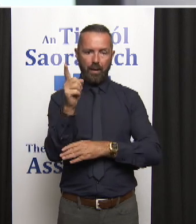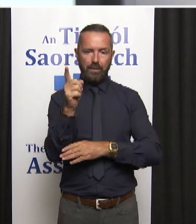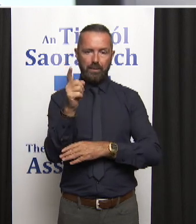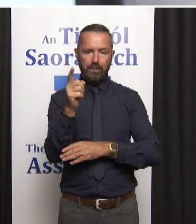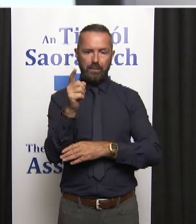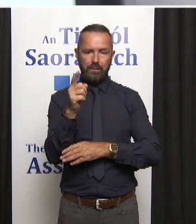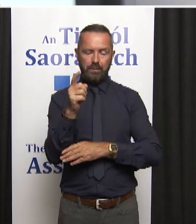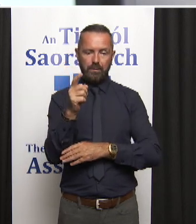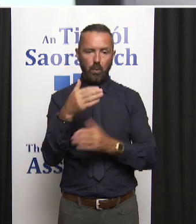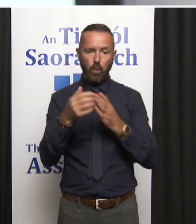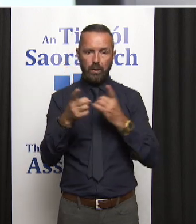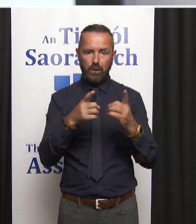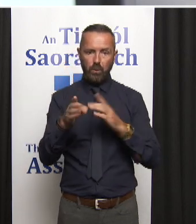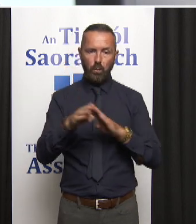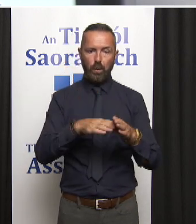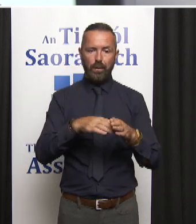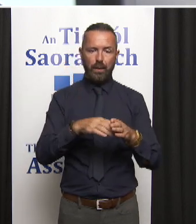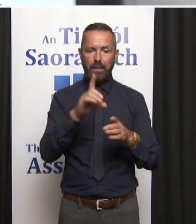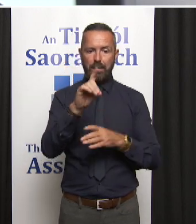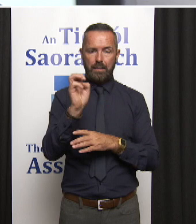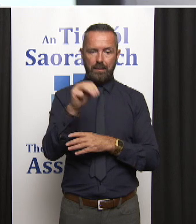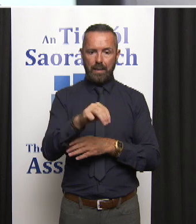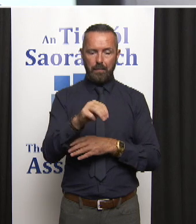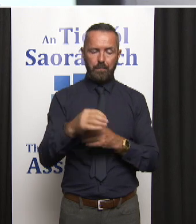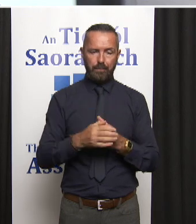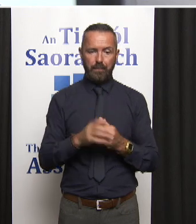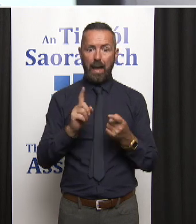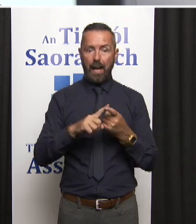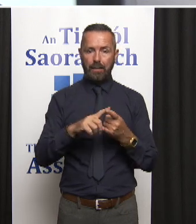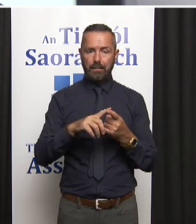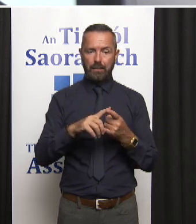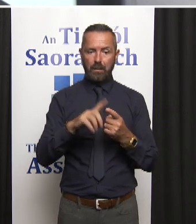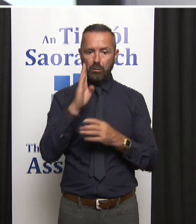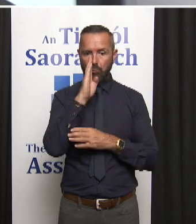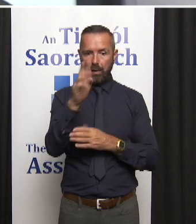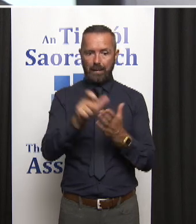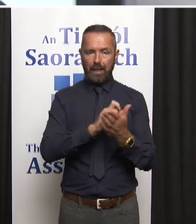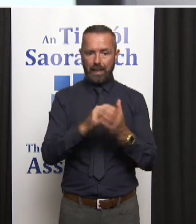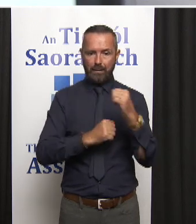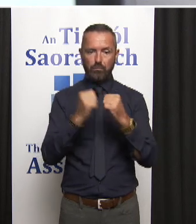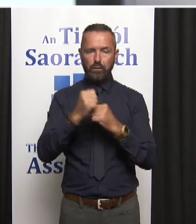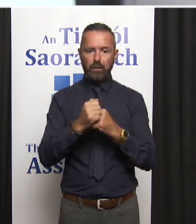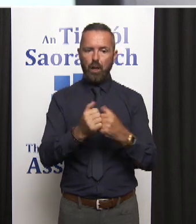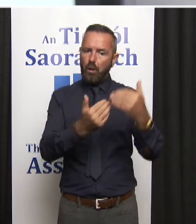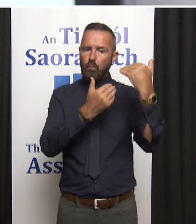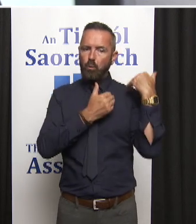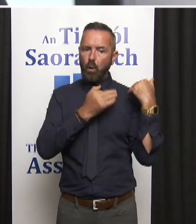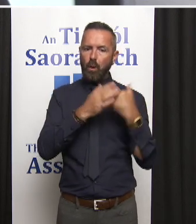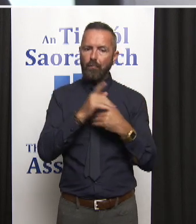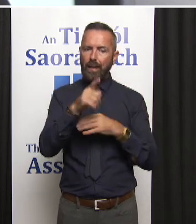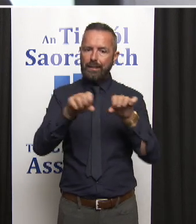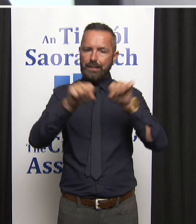mayor and the city and county-wide directly elected structure. The role of such a plenary mechanism